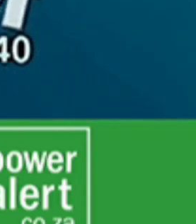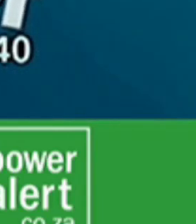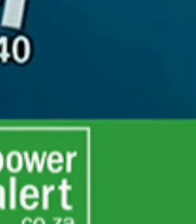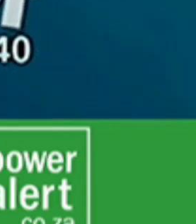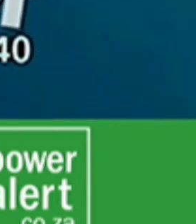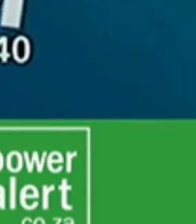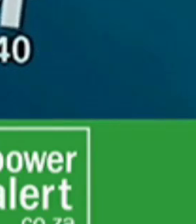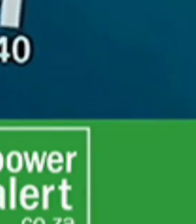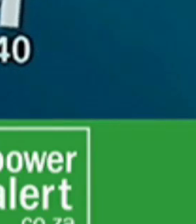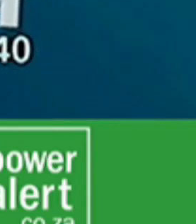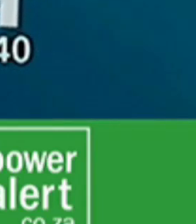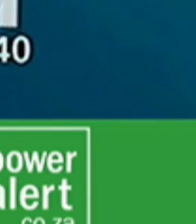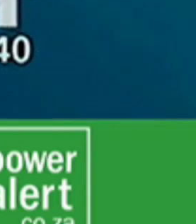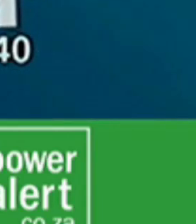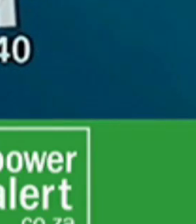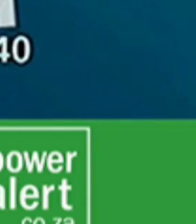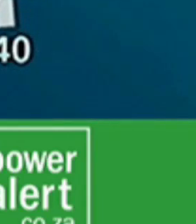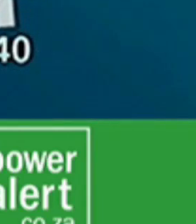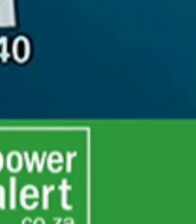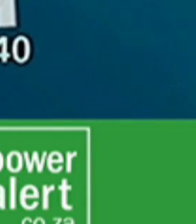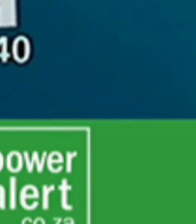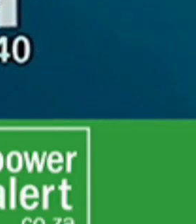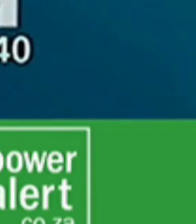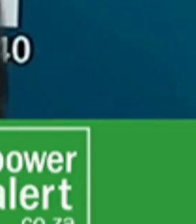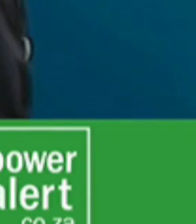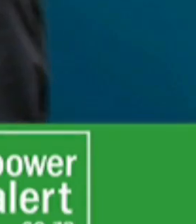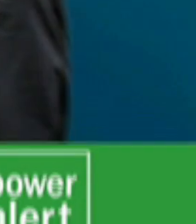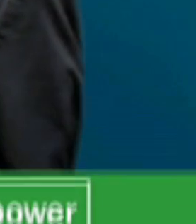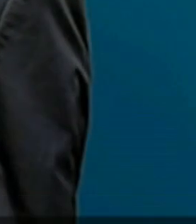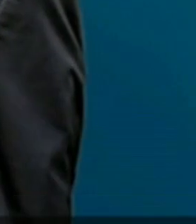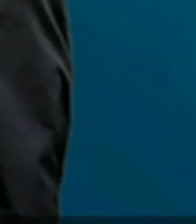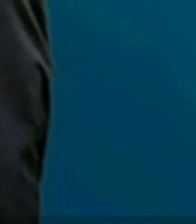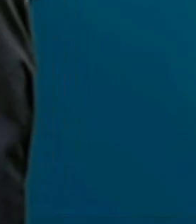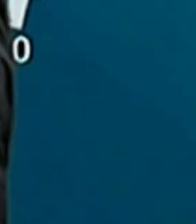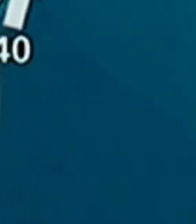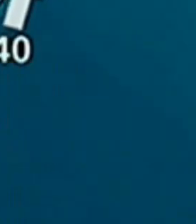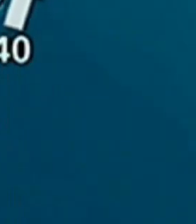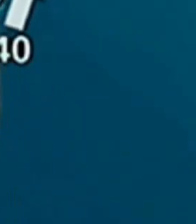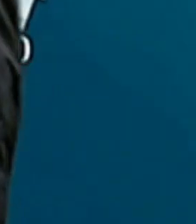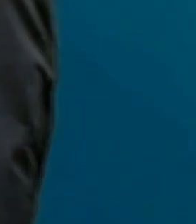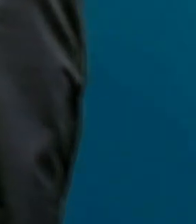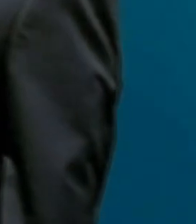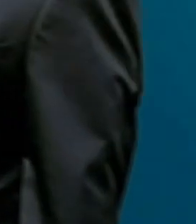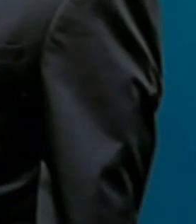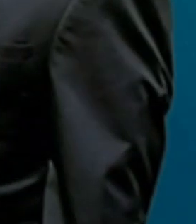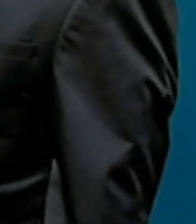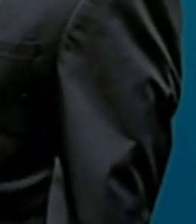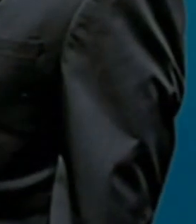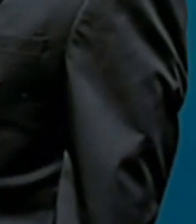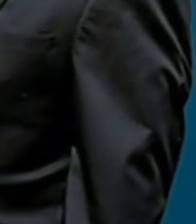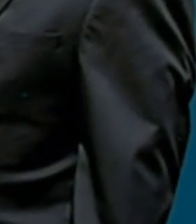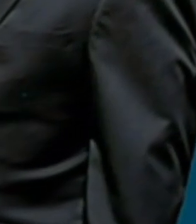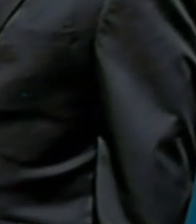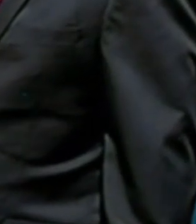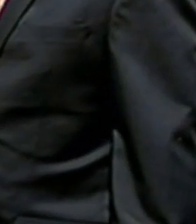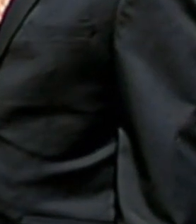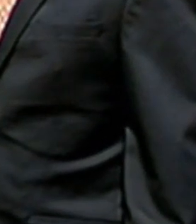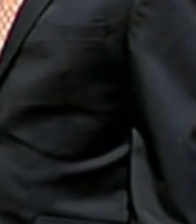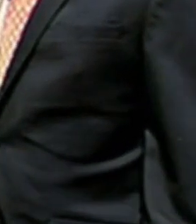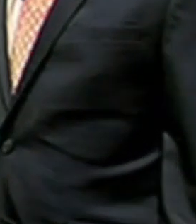mogadi wa SABC ke a go tamiša gabotse fela go tša boso bošome le kgone re bona gabotse mara pharpharele ka dikalong tša ka kapa leboa go tsena ka mareng menaga bja le kgonagalo tše